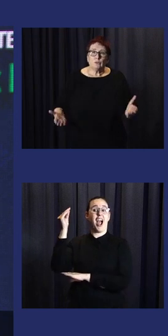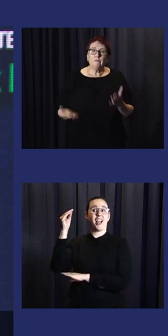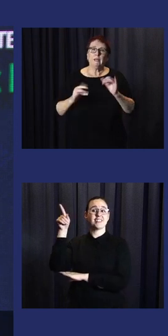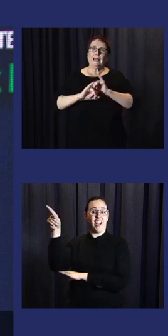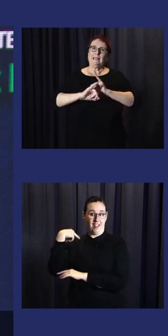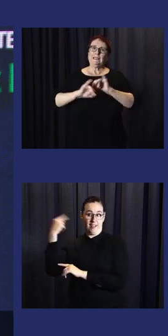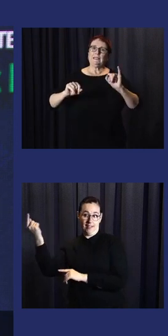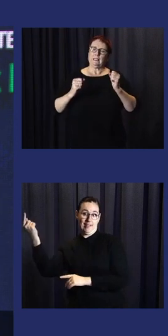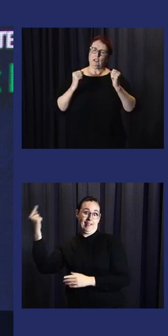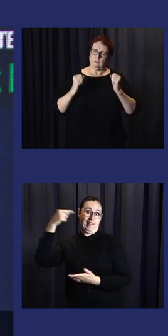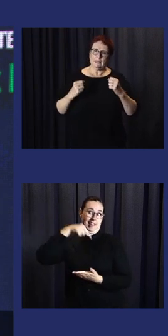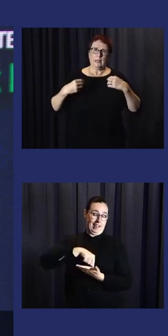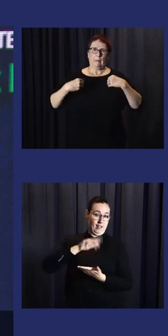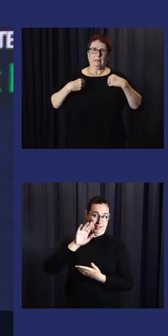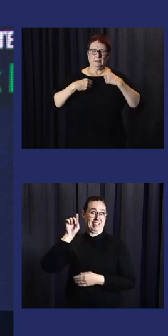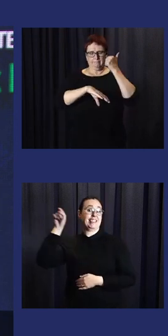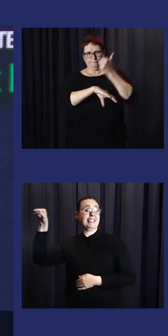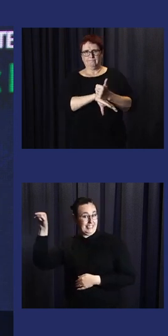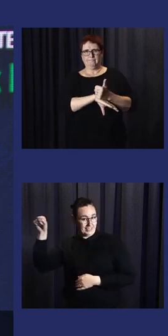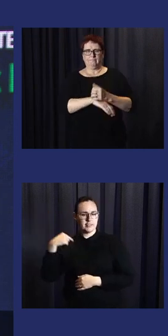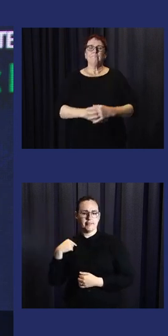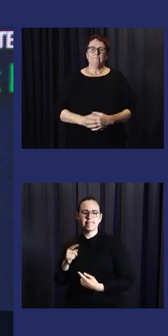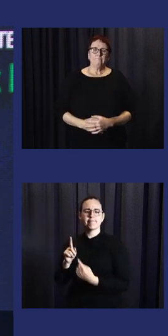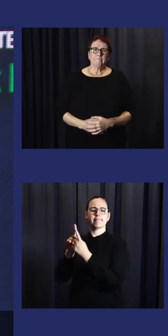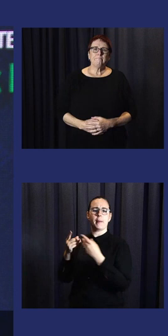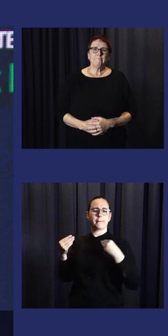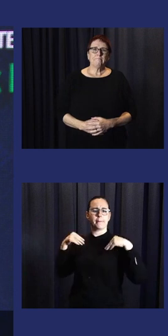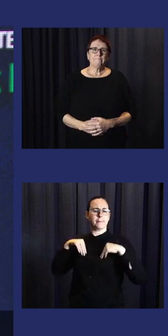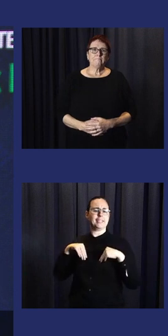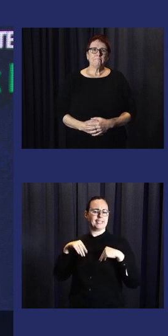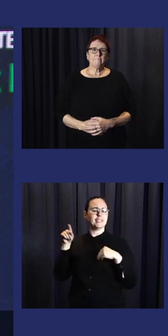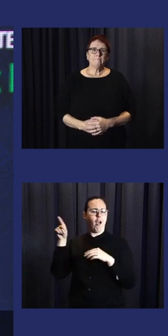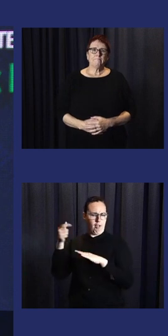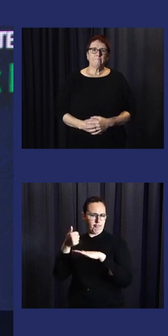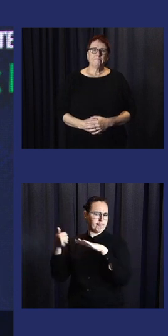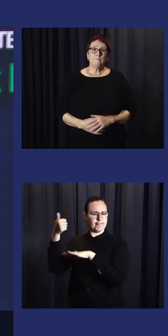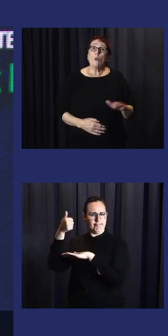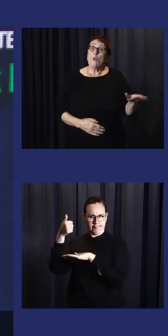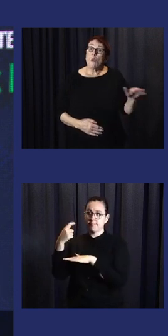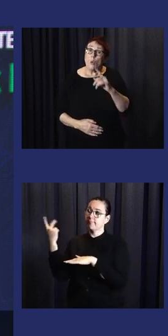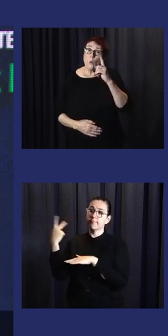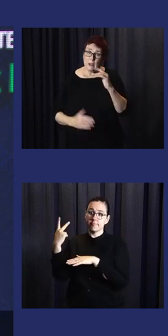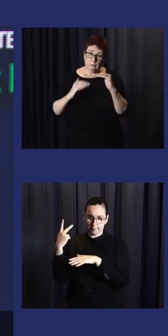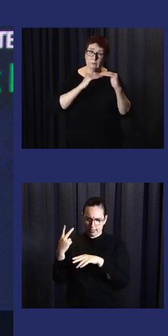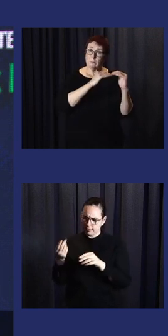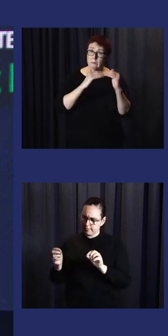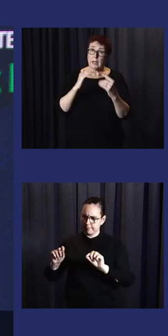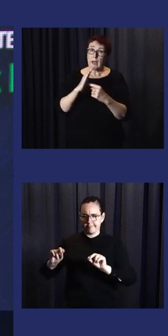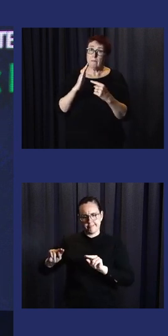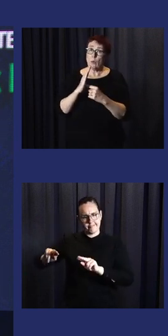disaster resilient corporation. We do believe that all initiatives are equally important so that we could